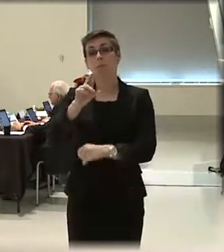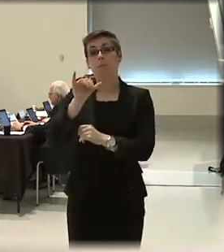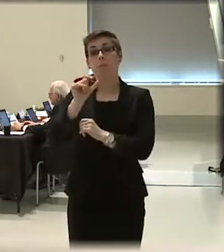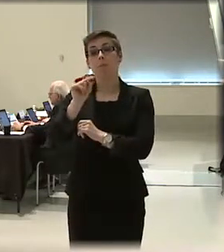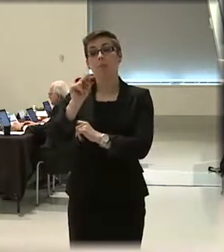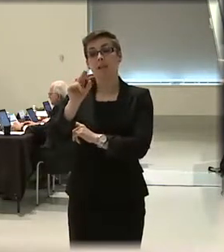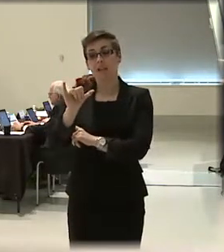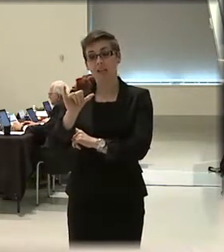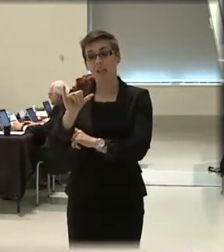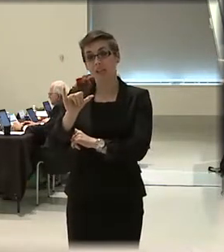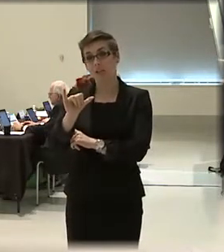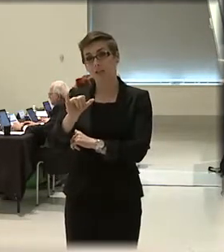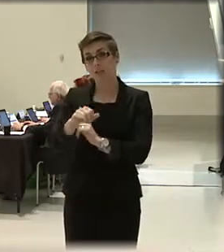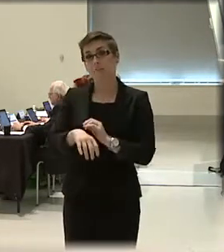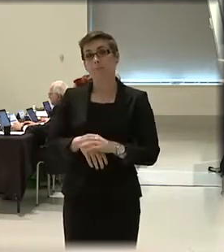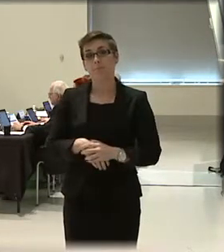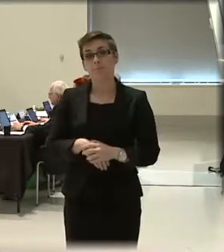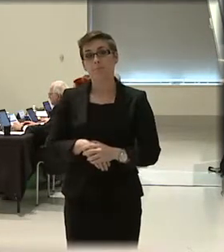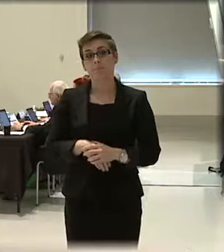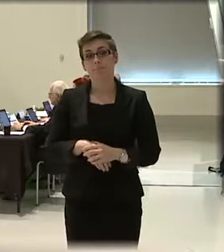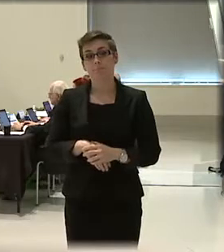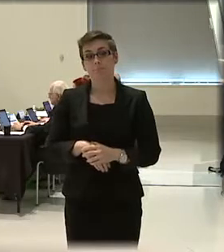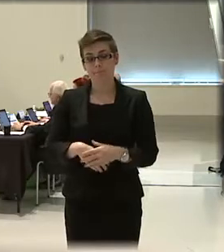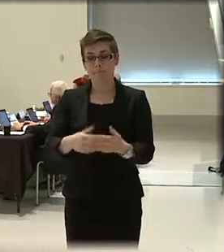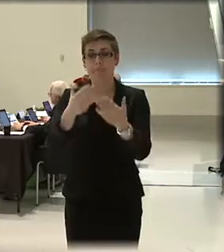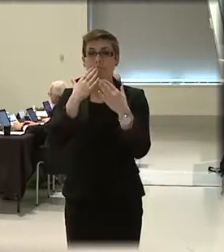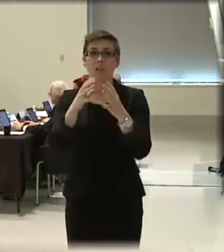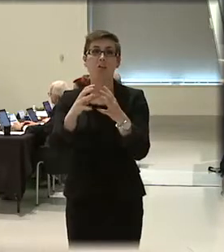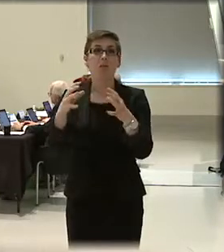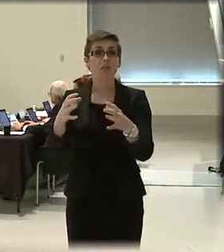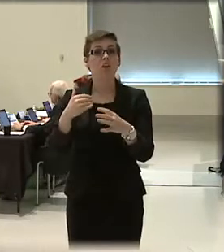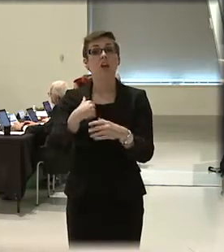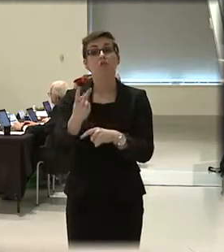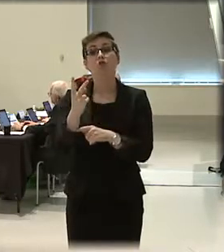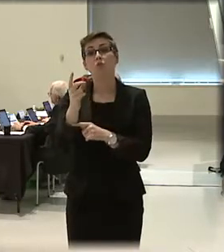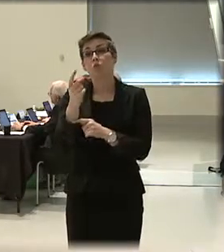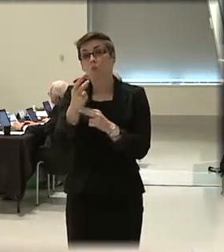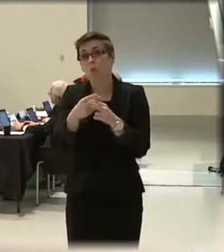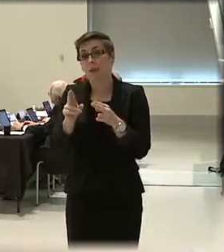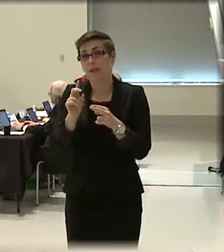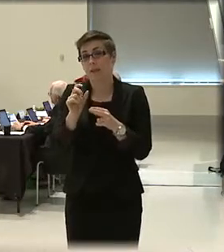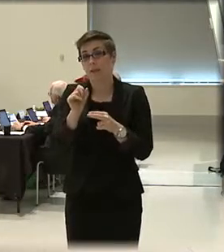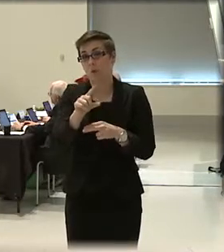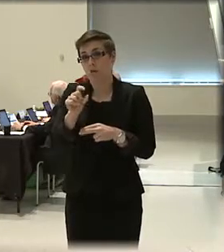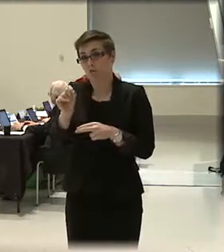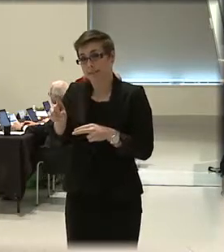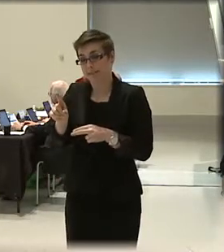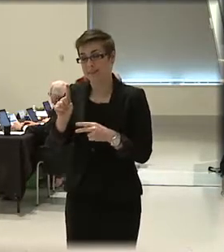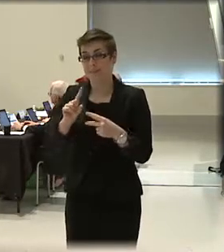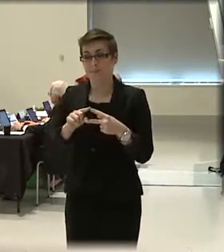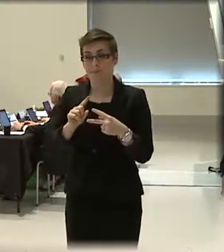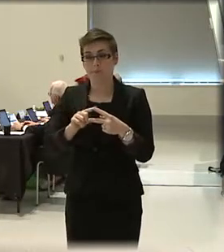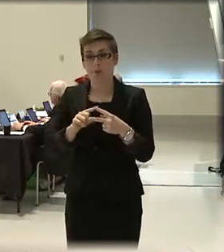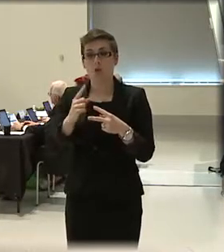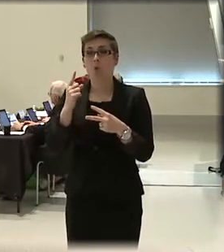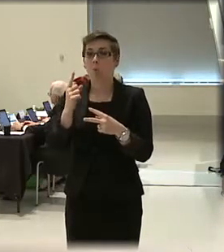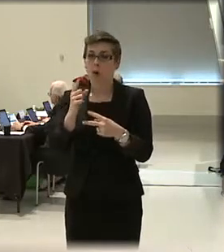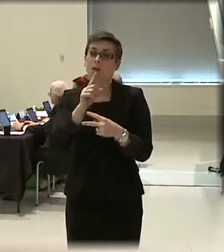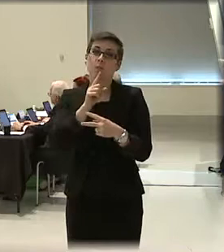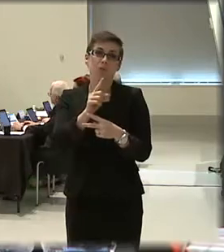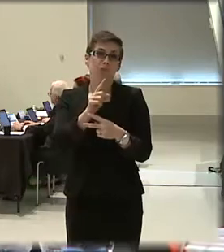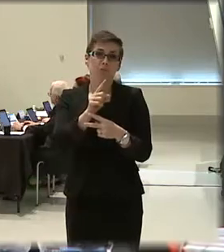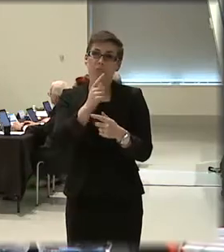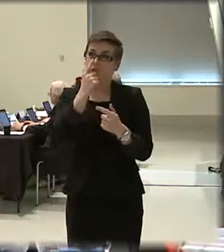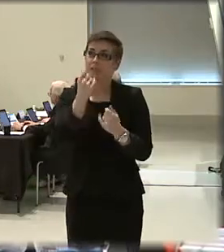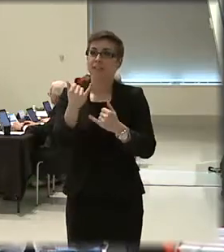Packnett, followed by Jose Lopez. Hi, thank you very much. So I have two quick questions. One, and interestingly enough, today